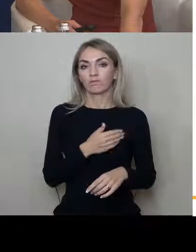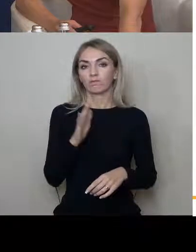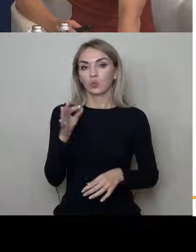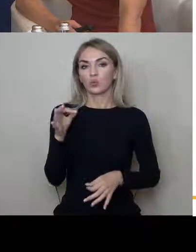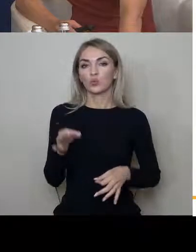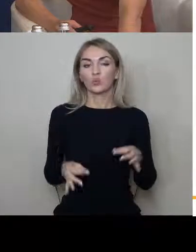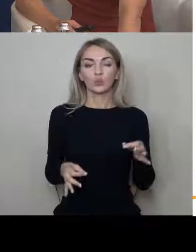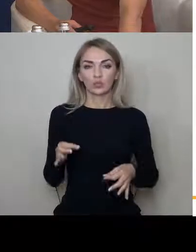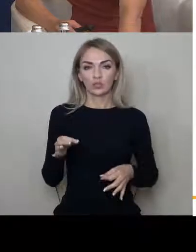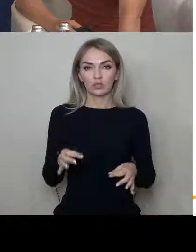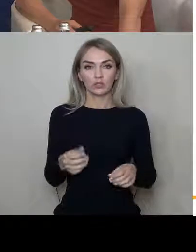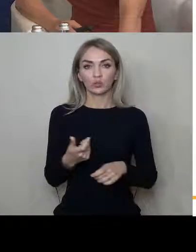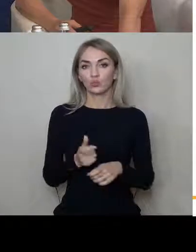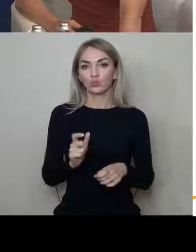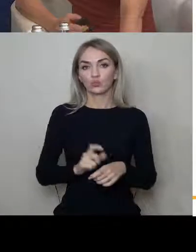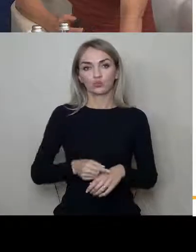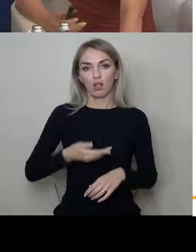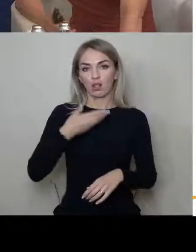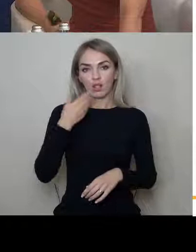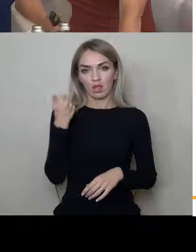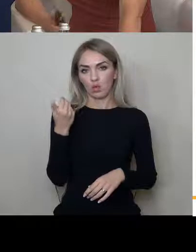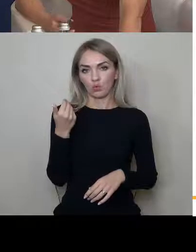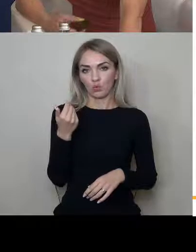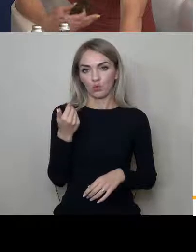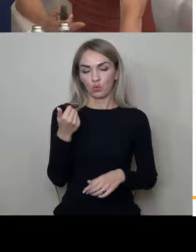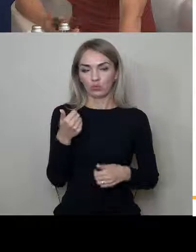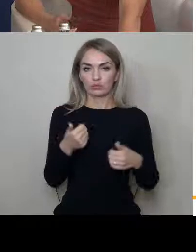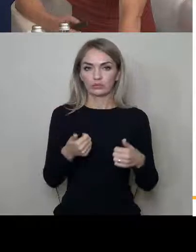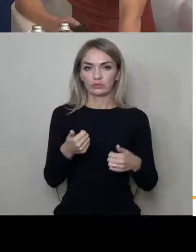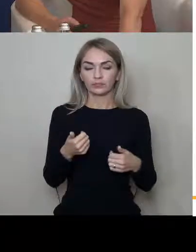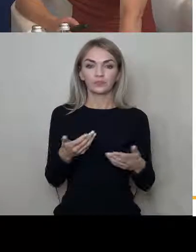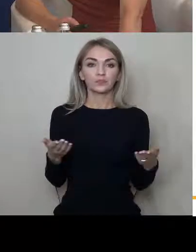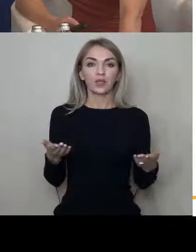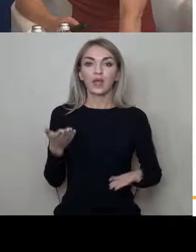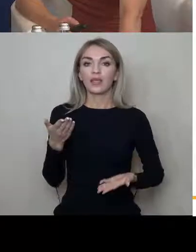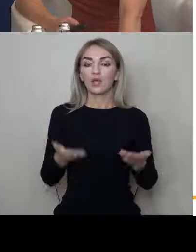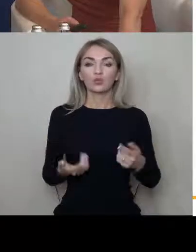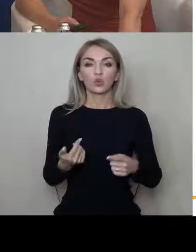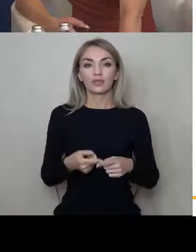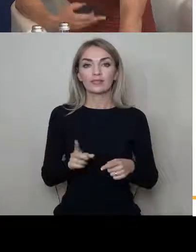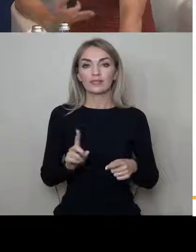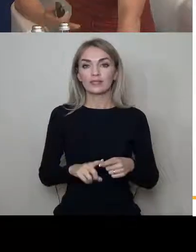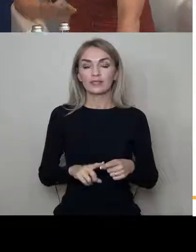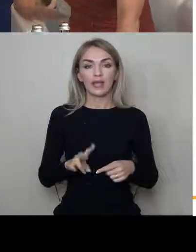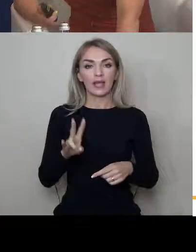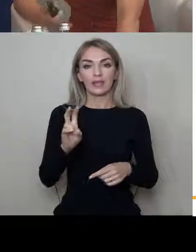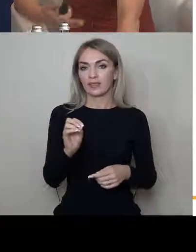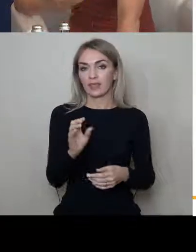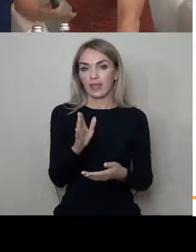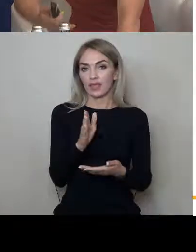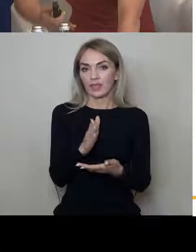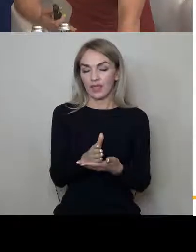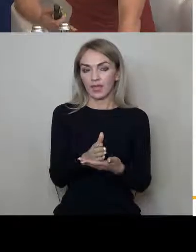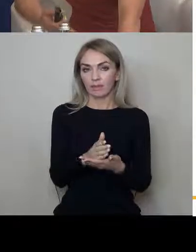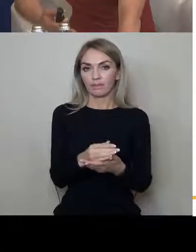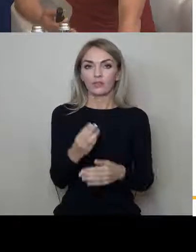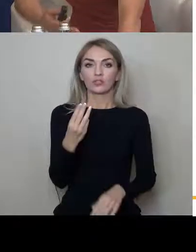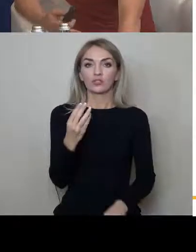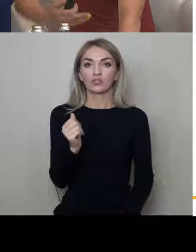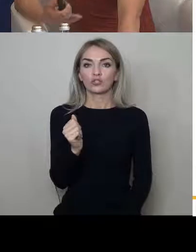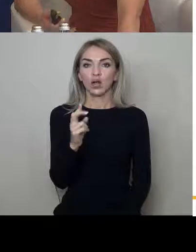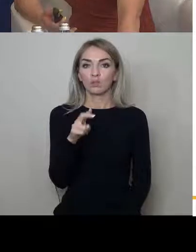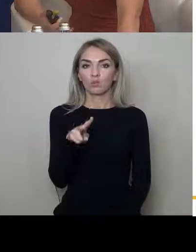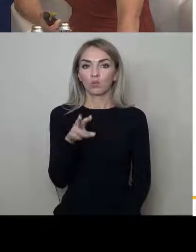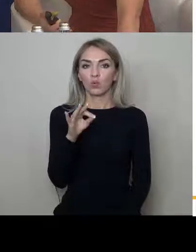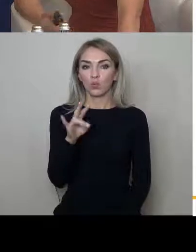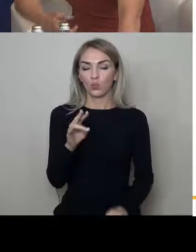well, very often courts can sort of ignore that. Well,